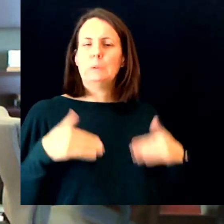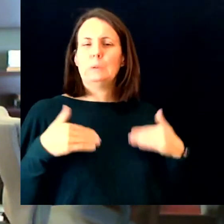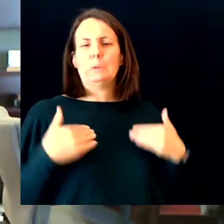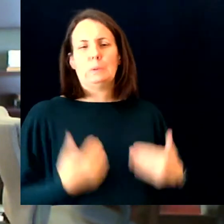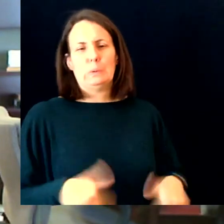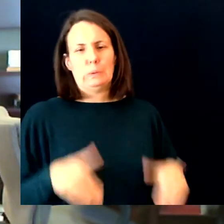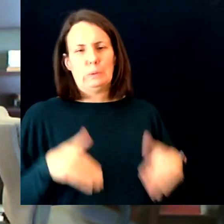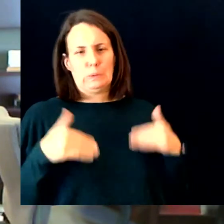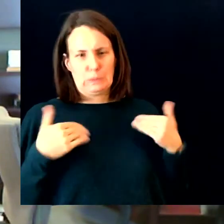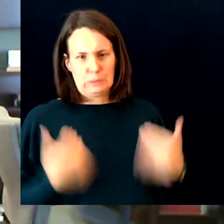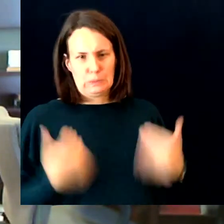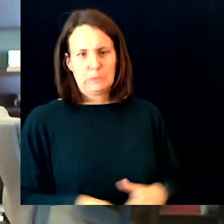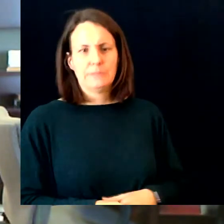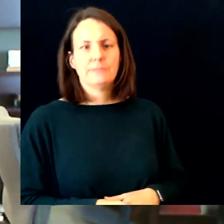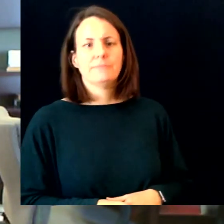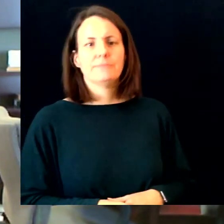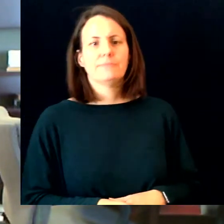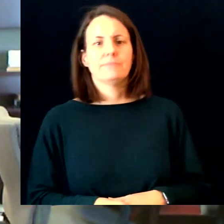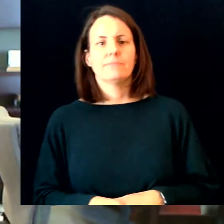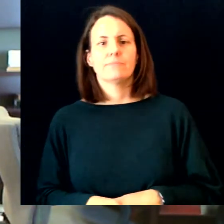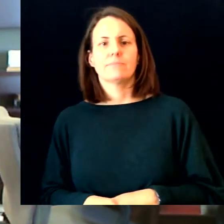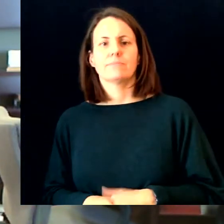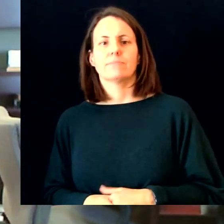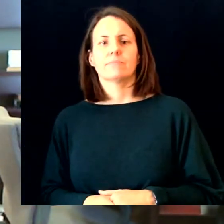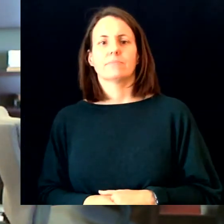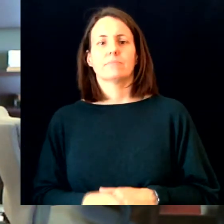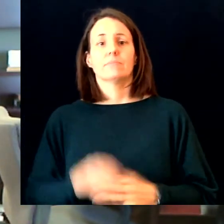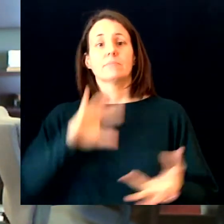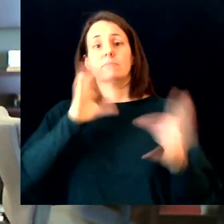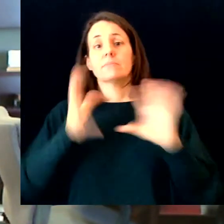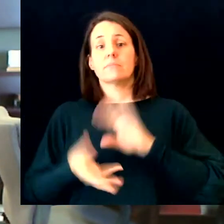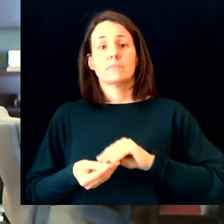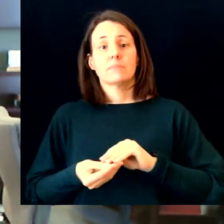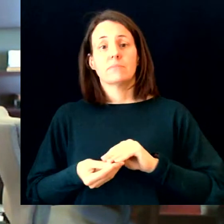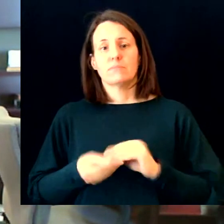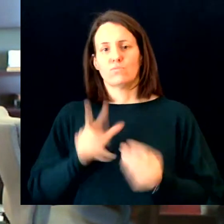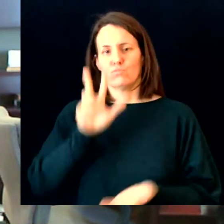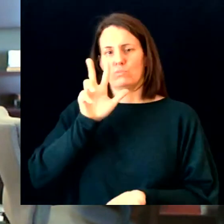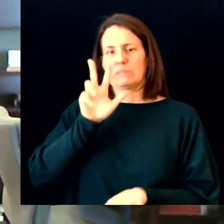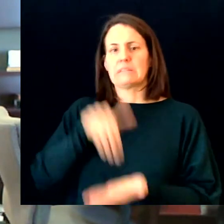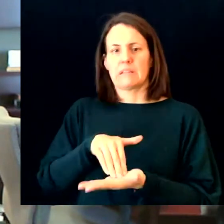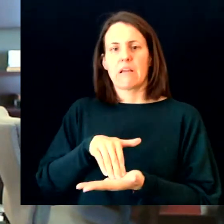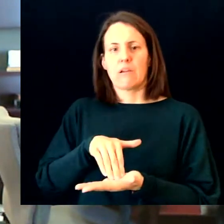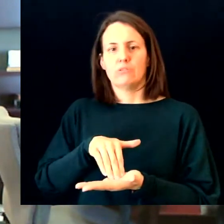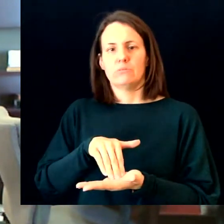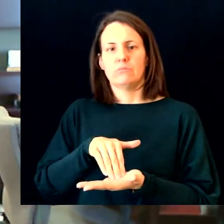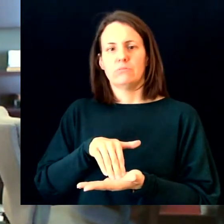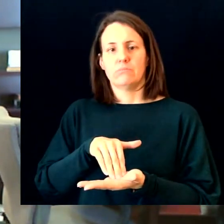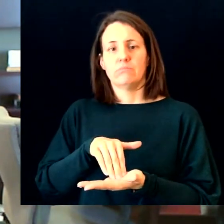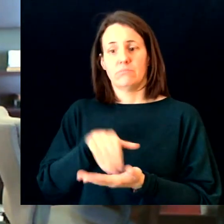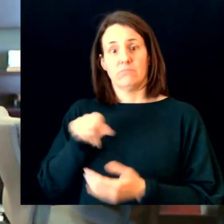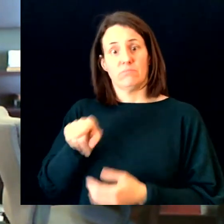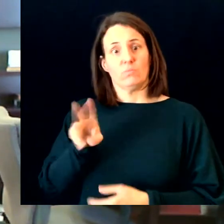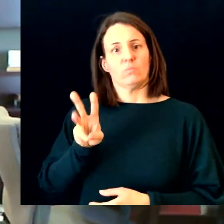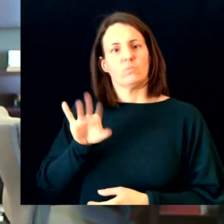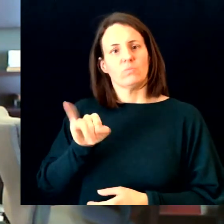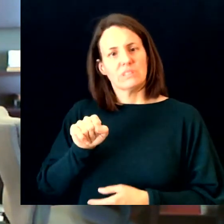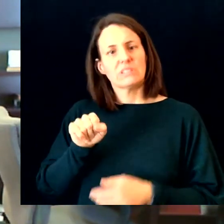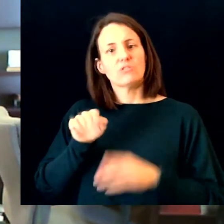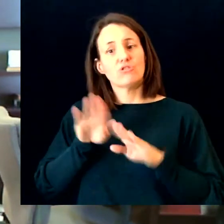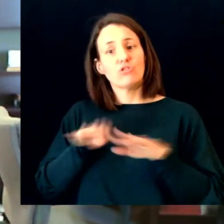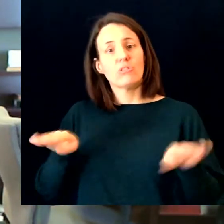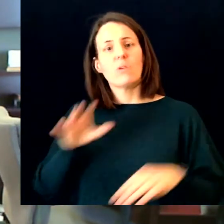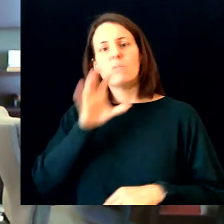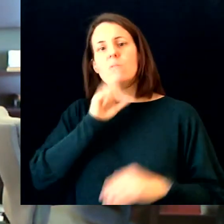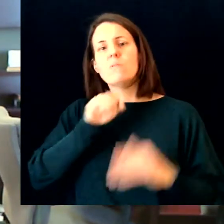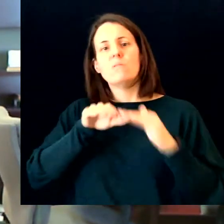2,350 Wisconsinites under the age of 20 have been hospitalized with COVID-19. This includes 65 who have required